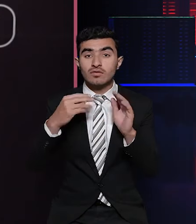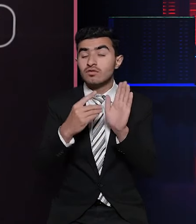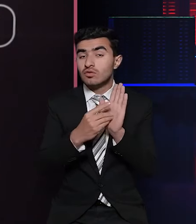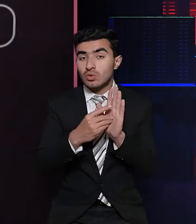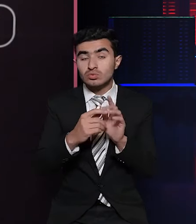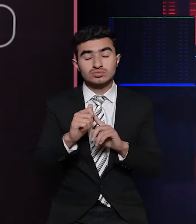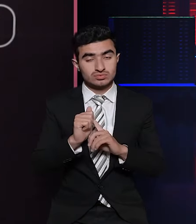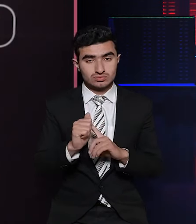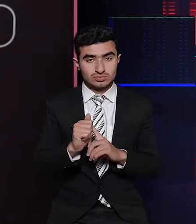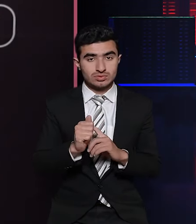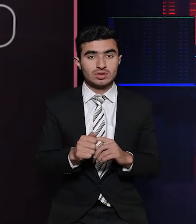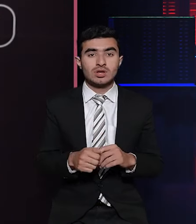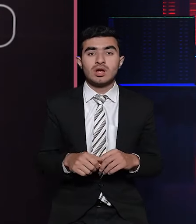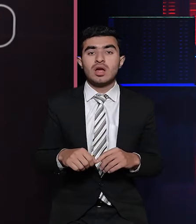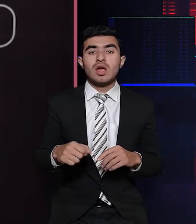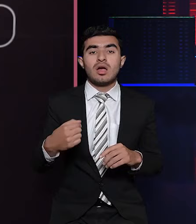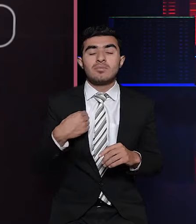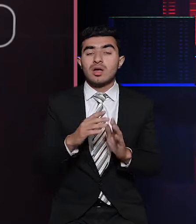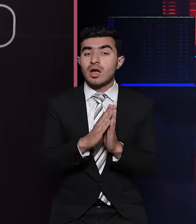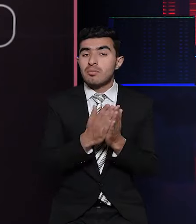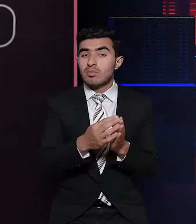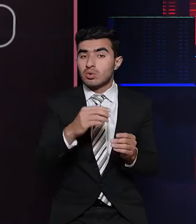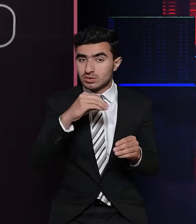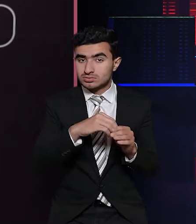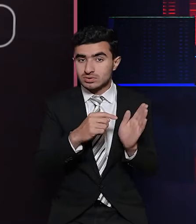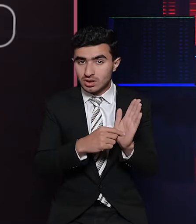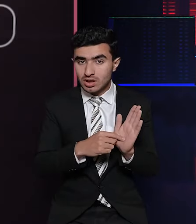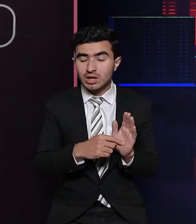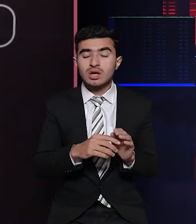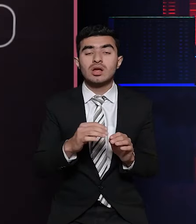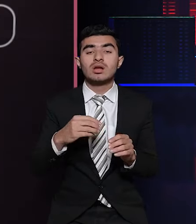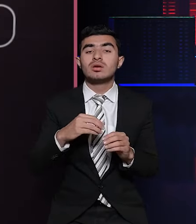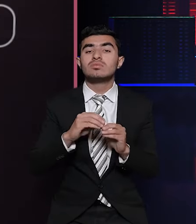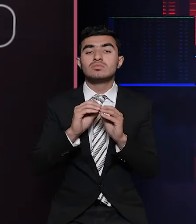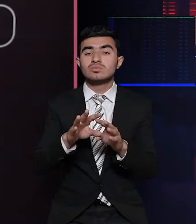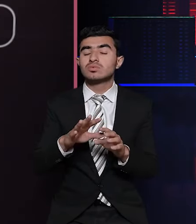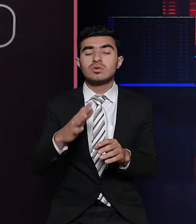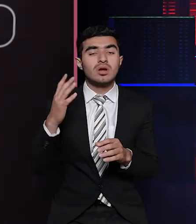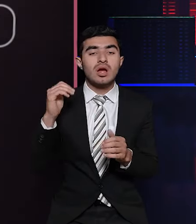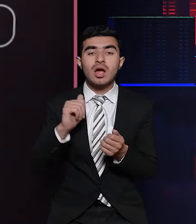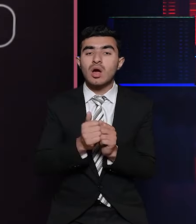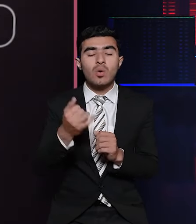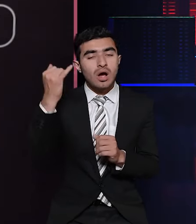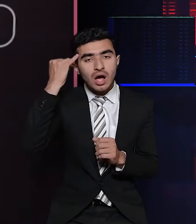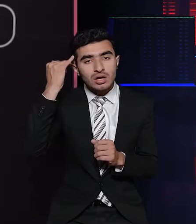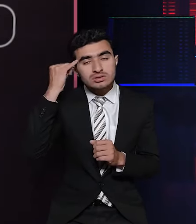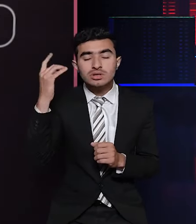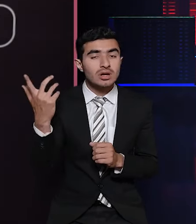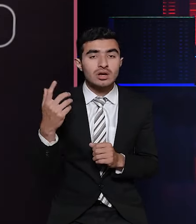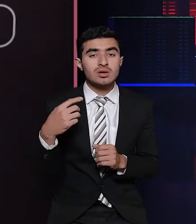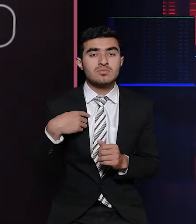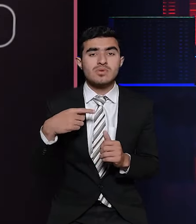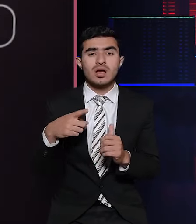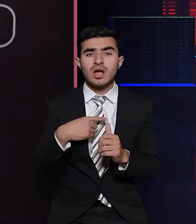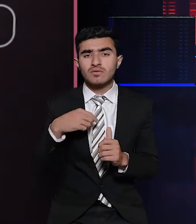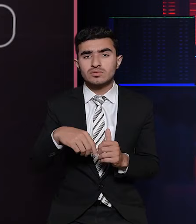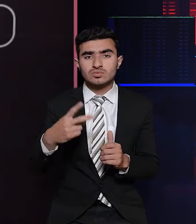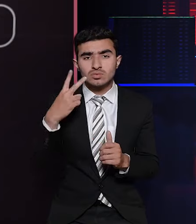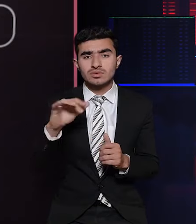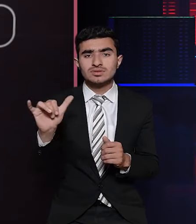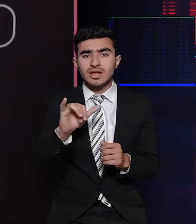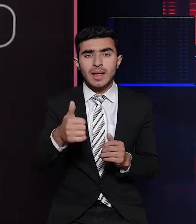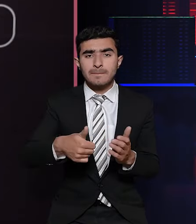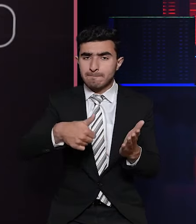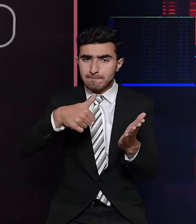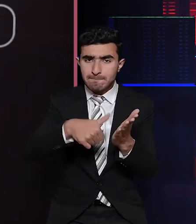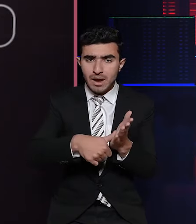Ye book jo hai iska idea ye tha, I'm just going to read a little bit from the back. Just like the fingerprints on